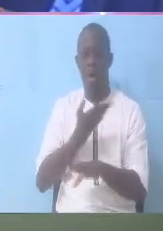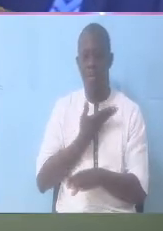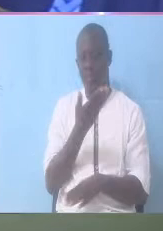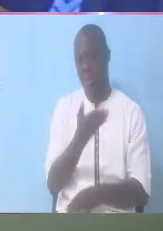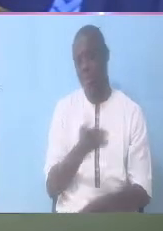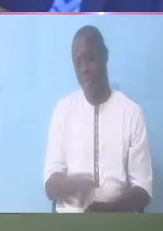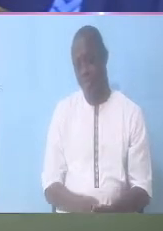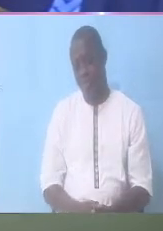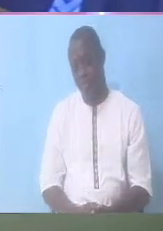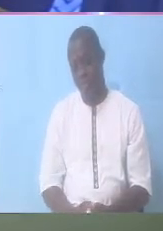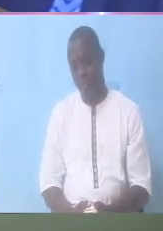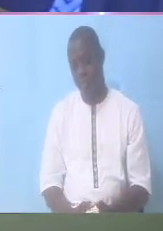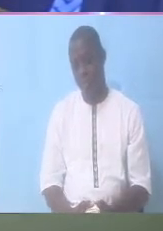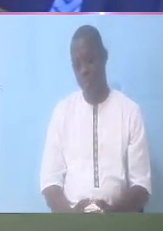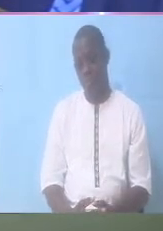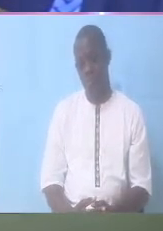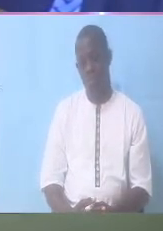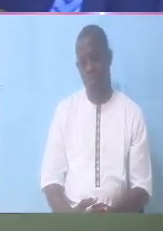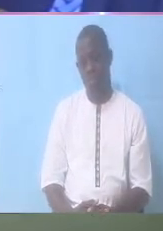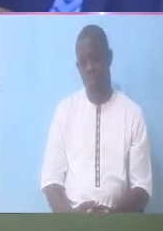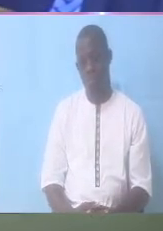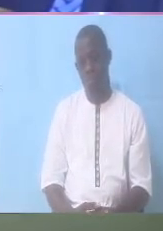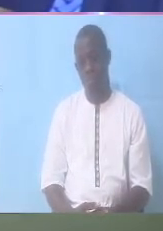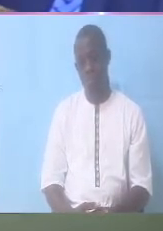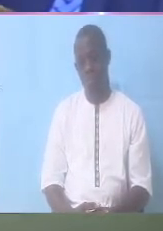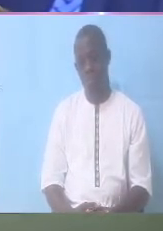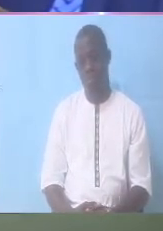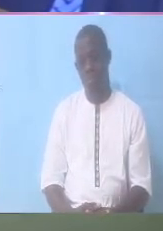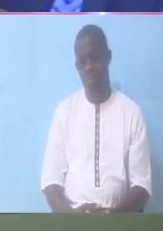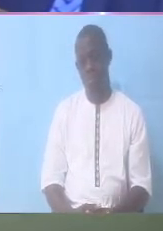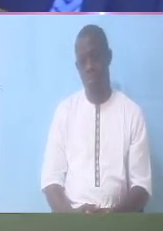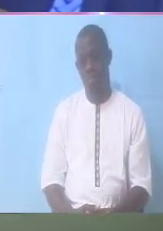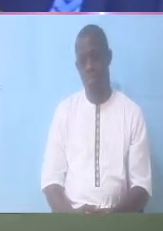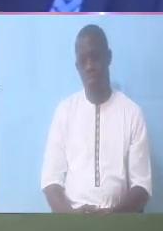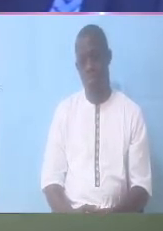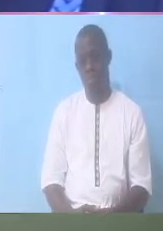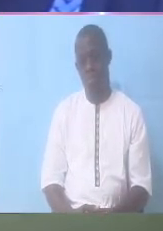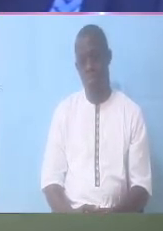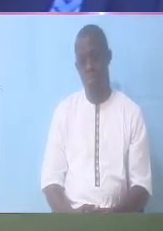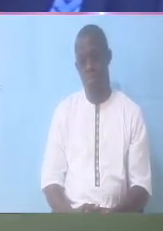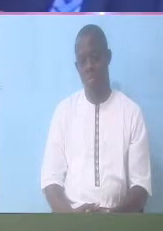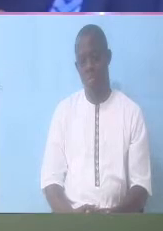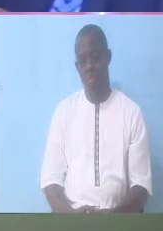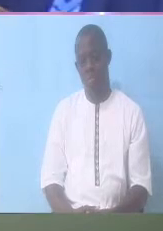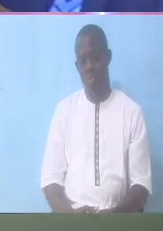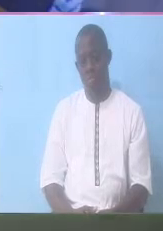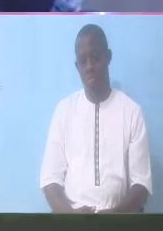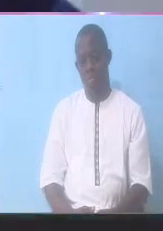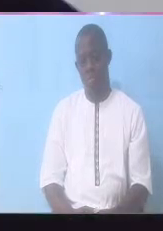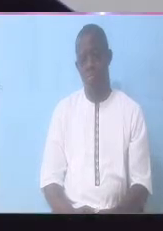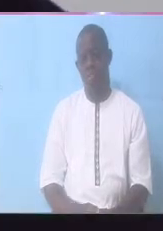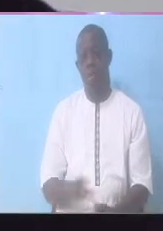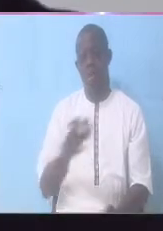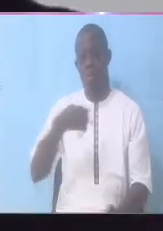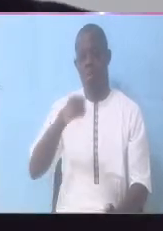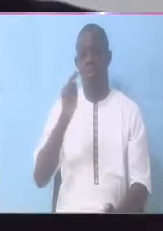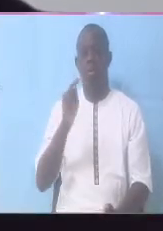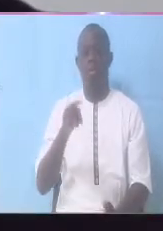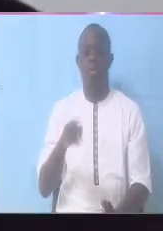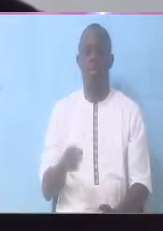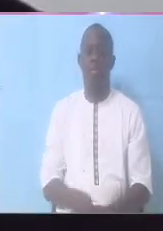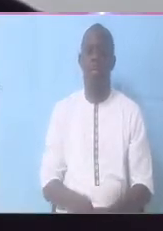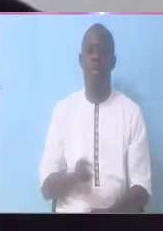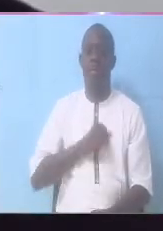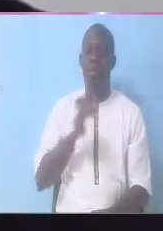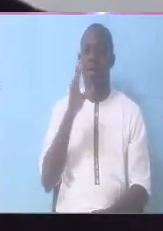minu benunge molie gele nyim molie imate kanyame manyam yalon kam hani nyinya. No, I wouldn't say